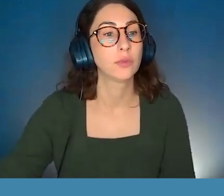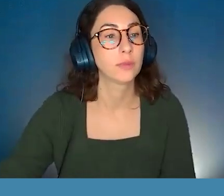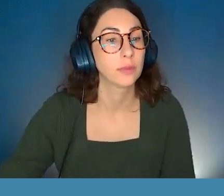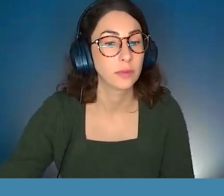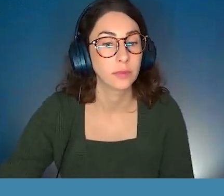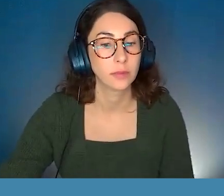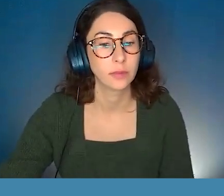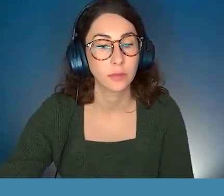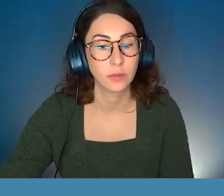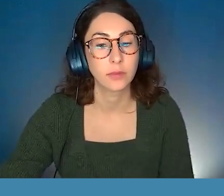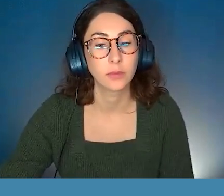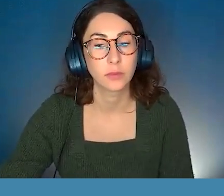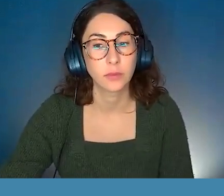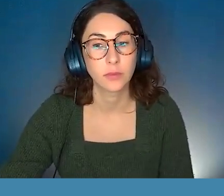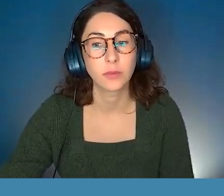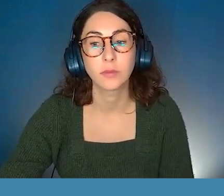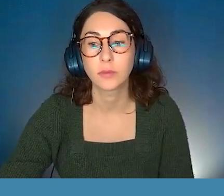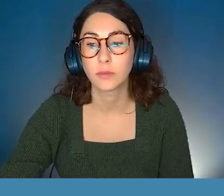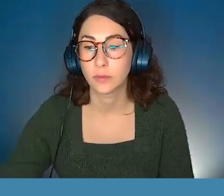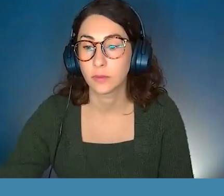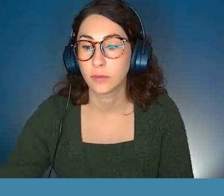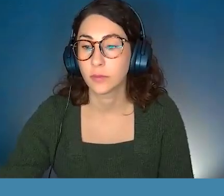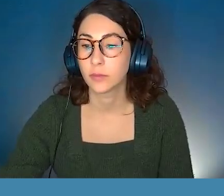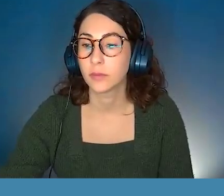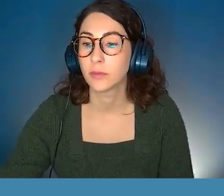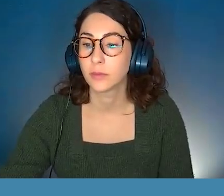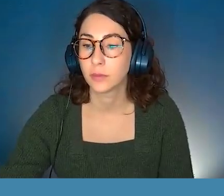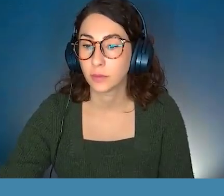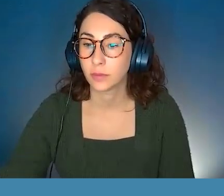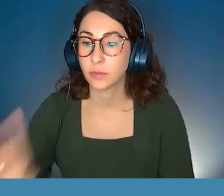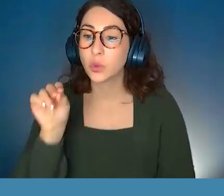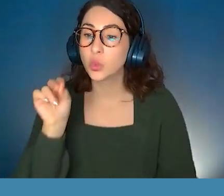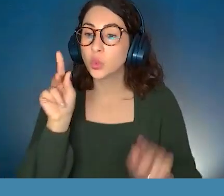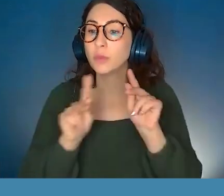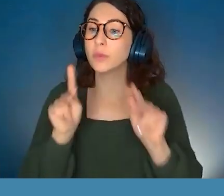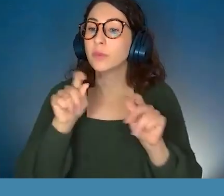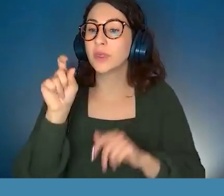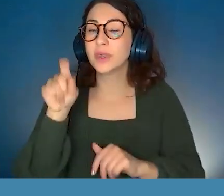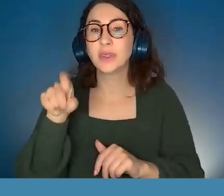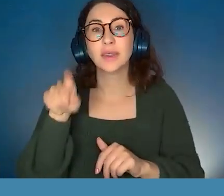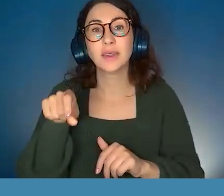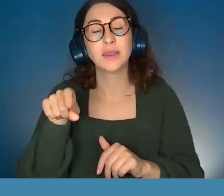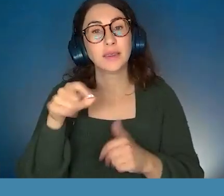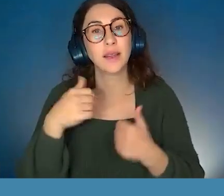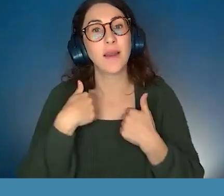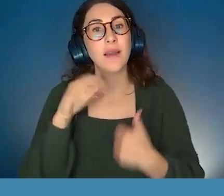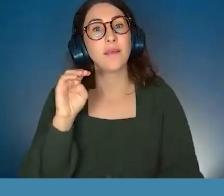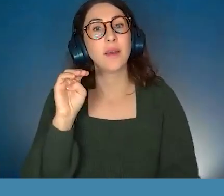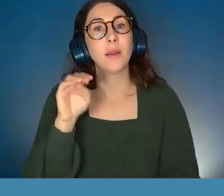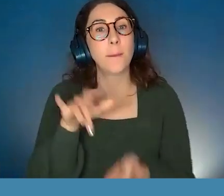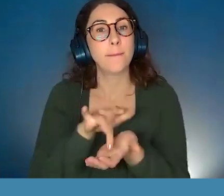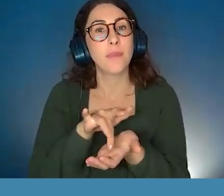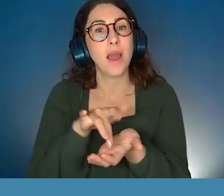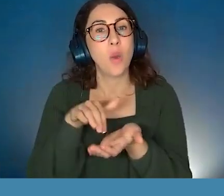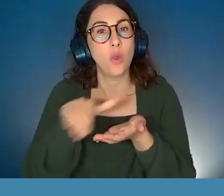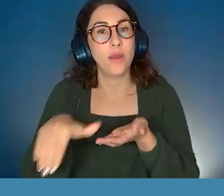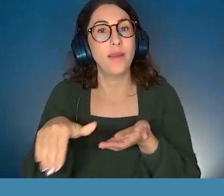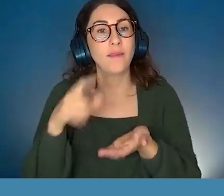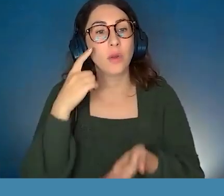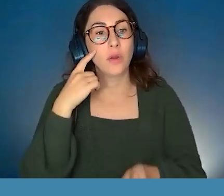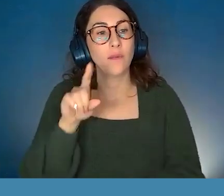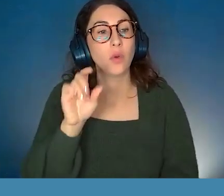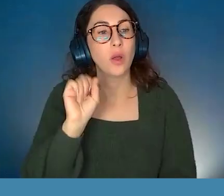And all right, do people have to be on the med waiver to qualify for SIPP?